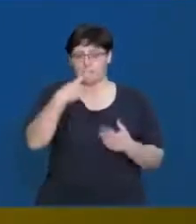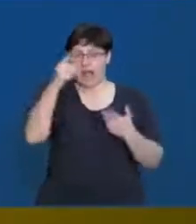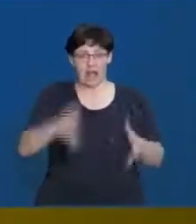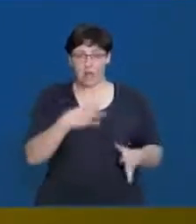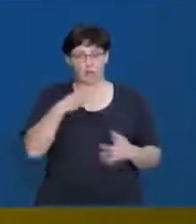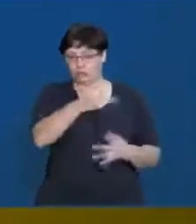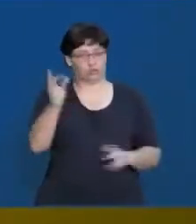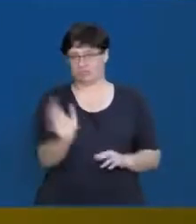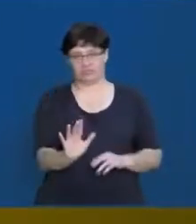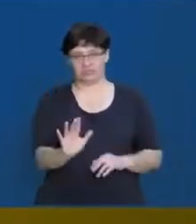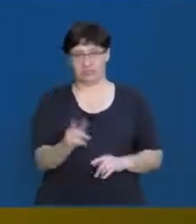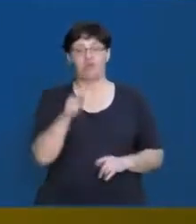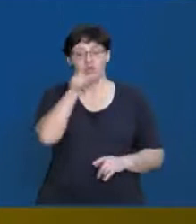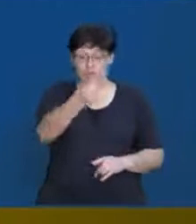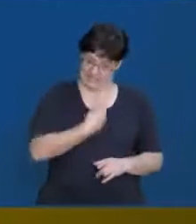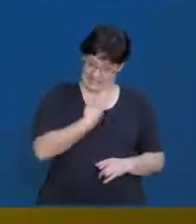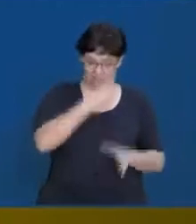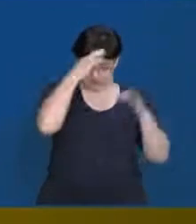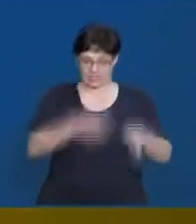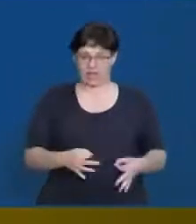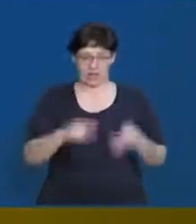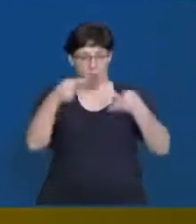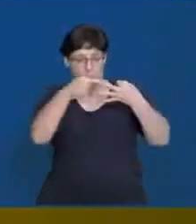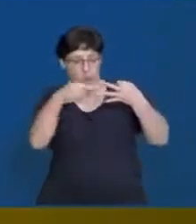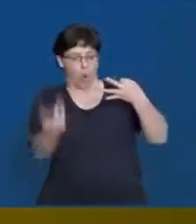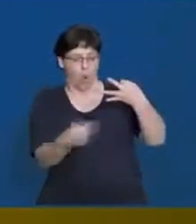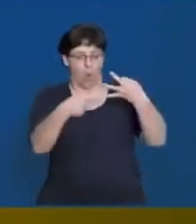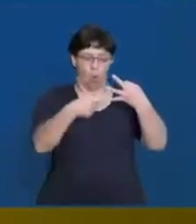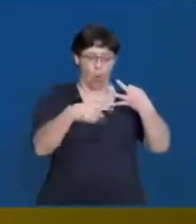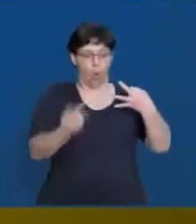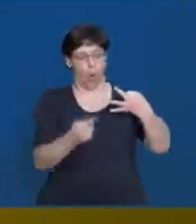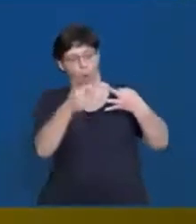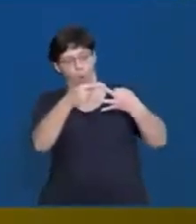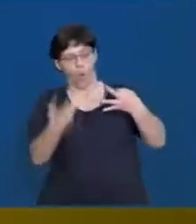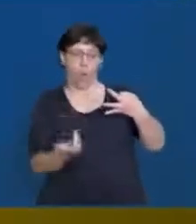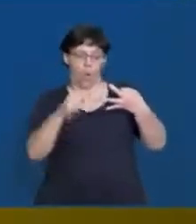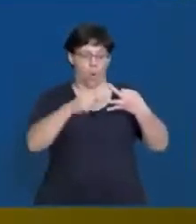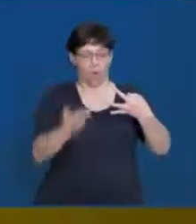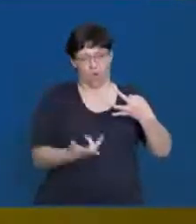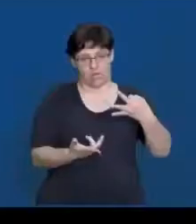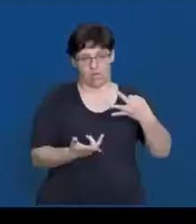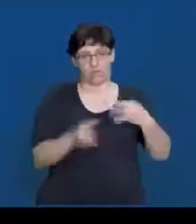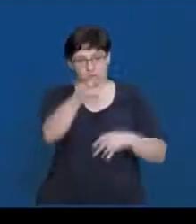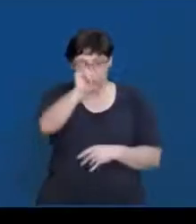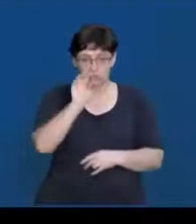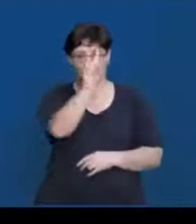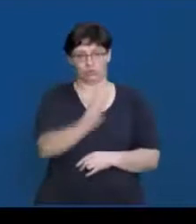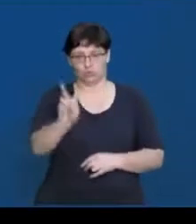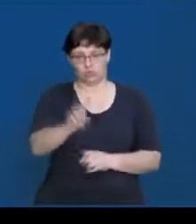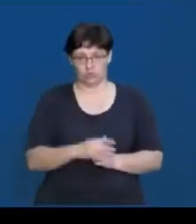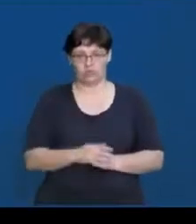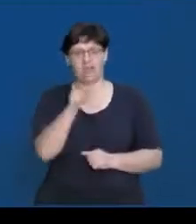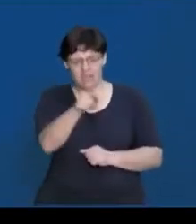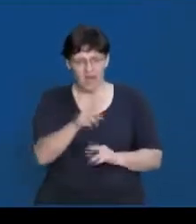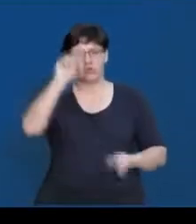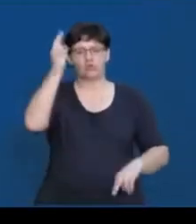question 3. So you need to be able to make the choice for yourself, because only the first 2 questions are going to be answered there. These are